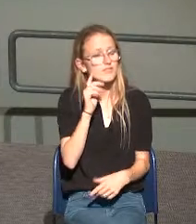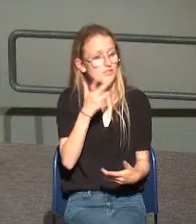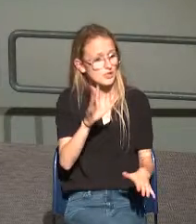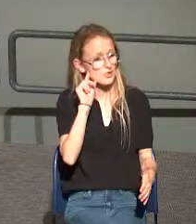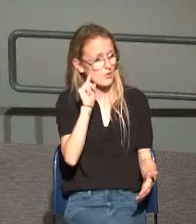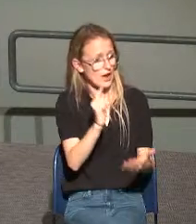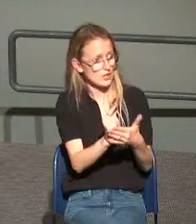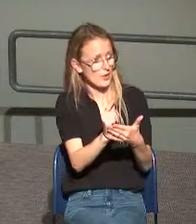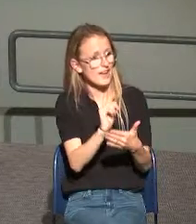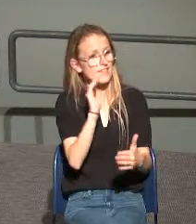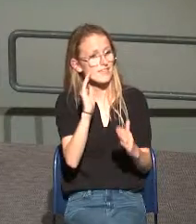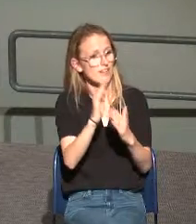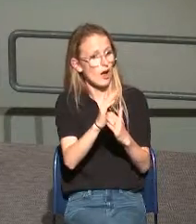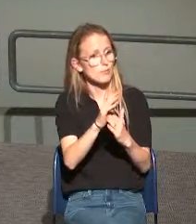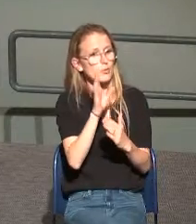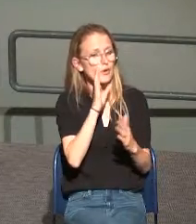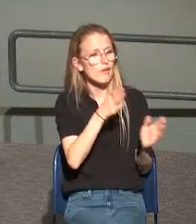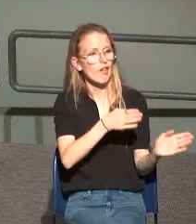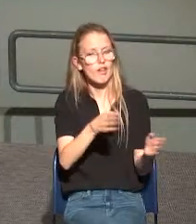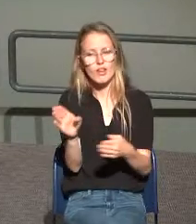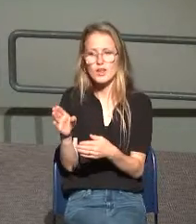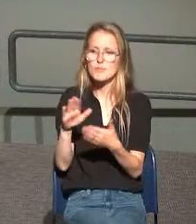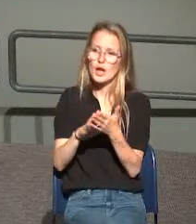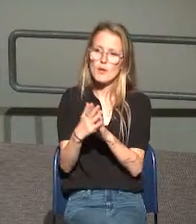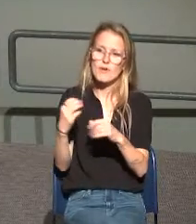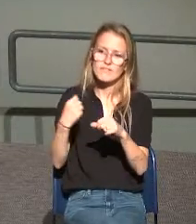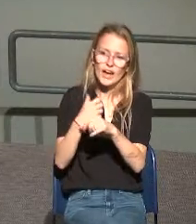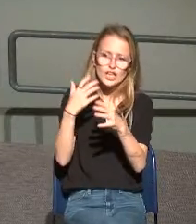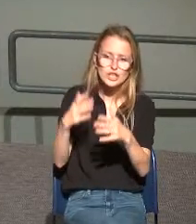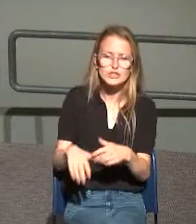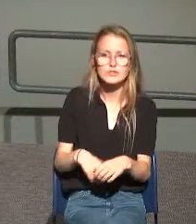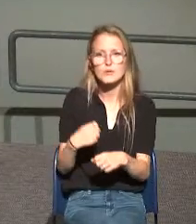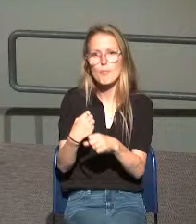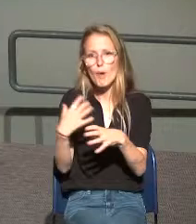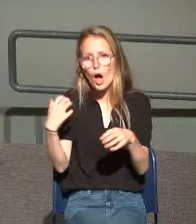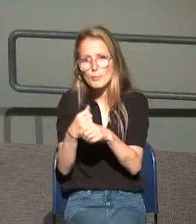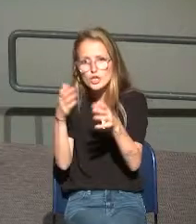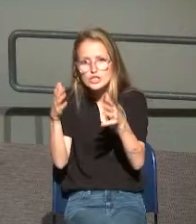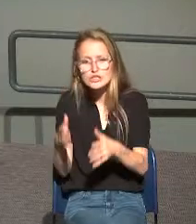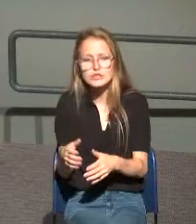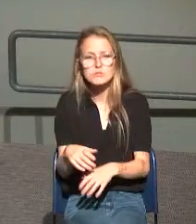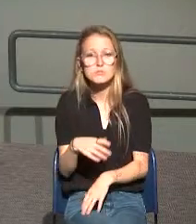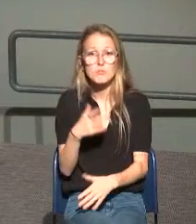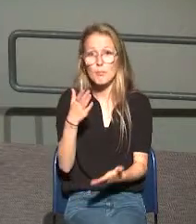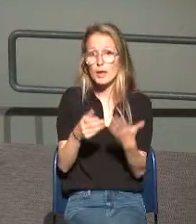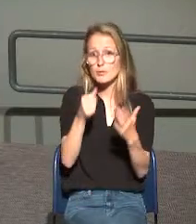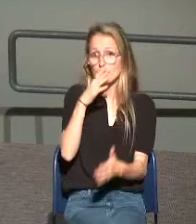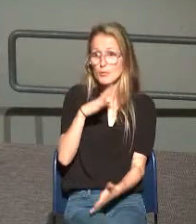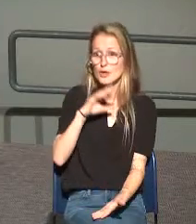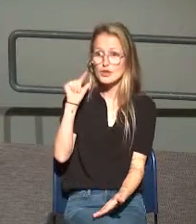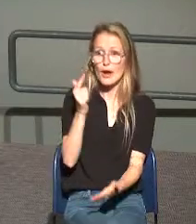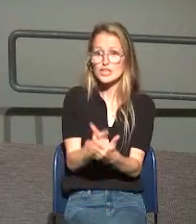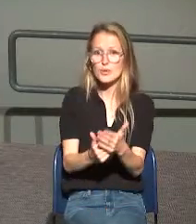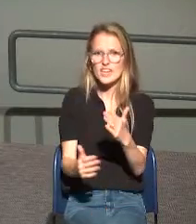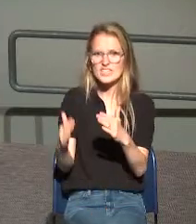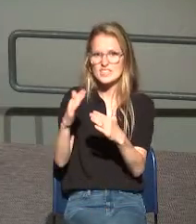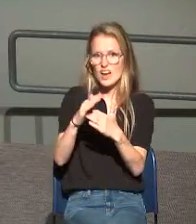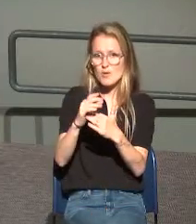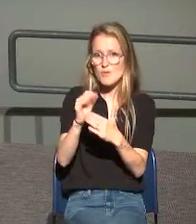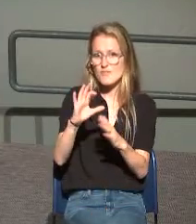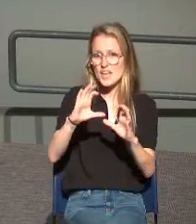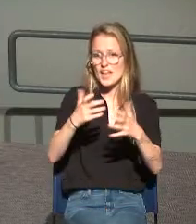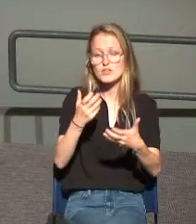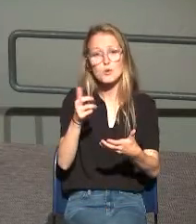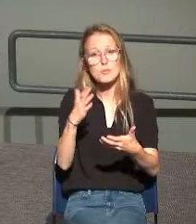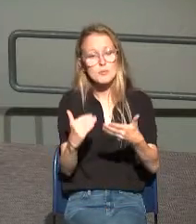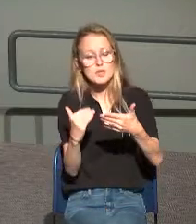fighters, bombers, and that sort of a thing. And so you could have a woman who graduated at the top of her class or near the top of her